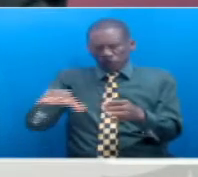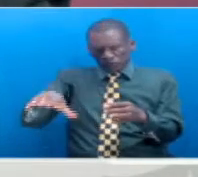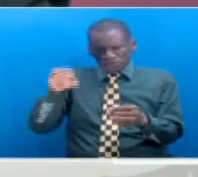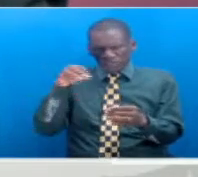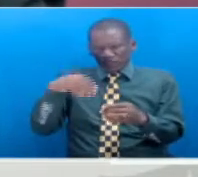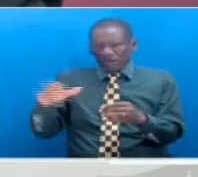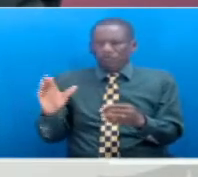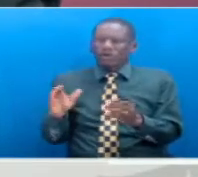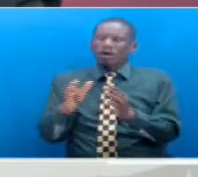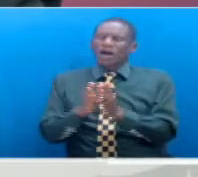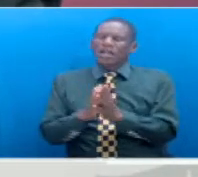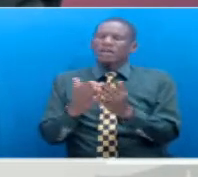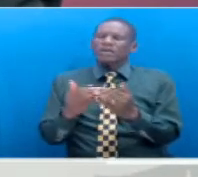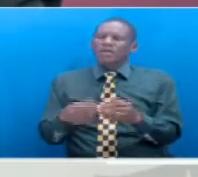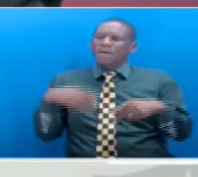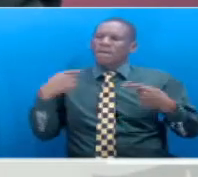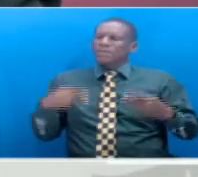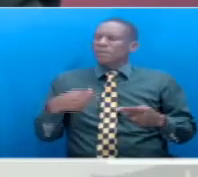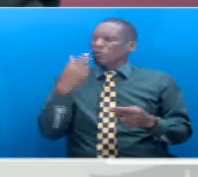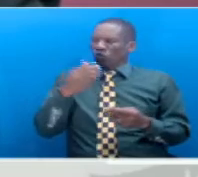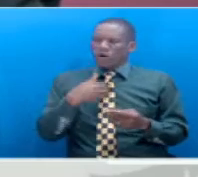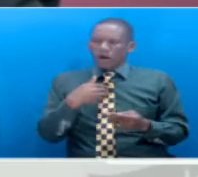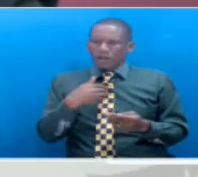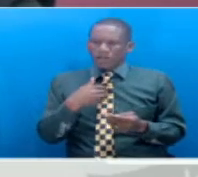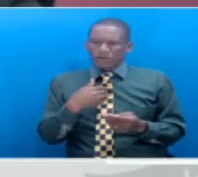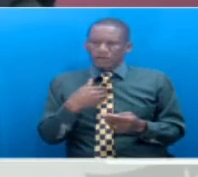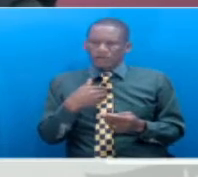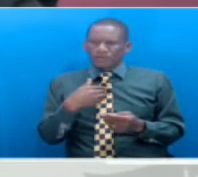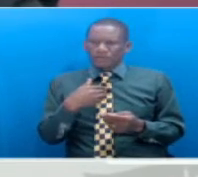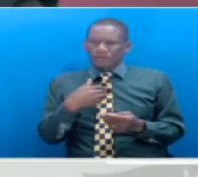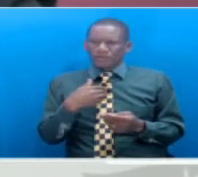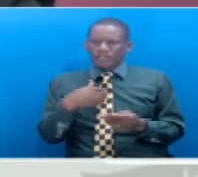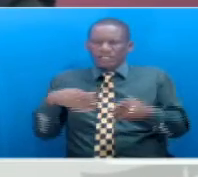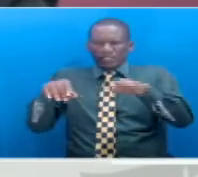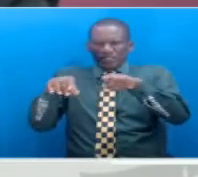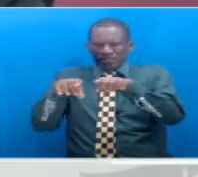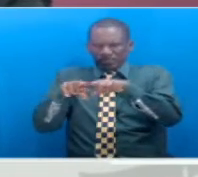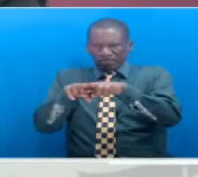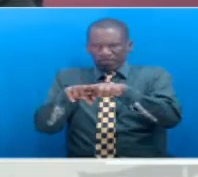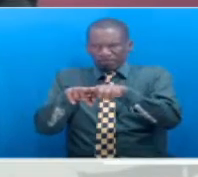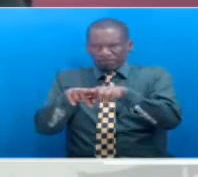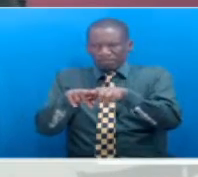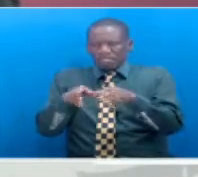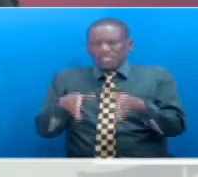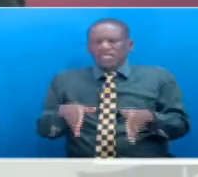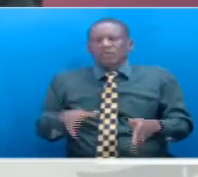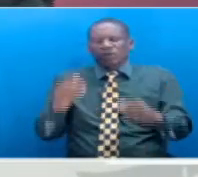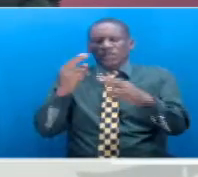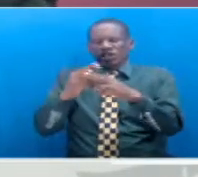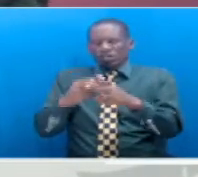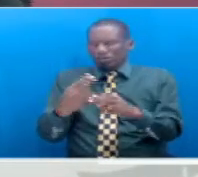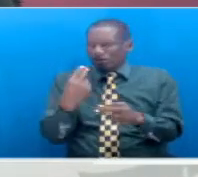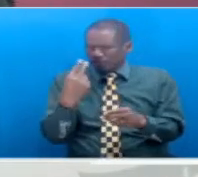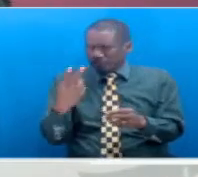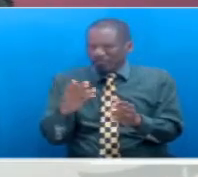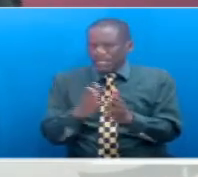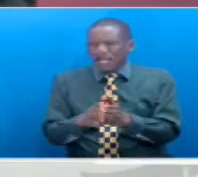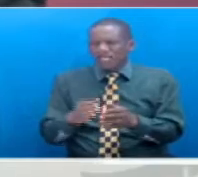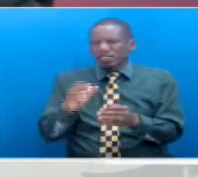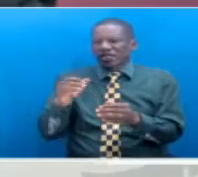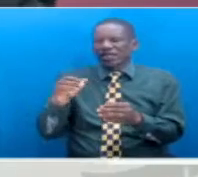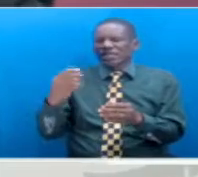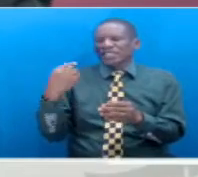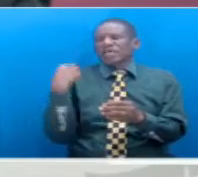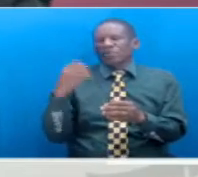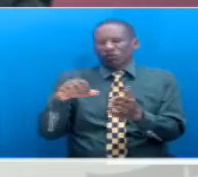out. People that have similar, the way the names appear and the serial number of